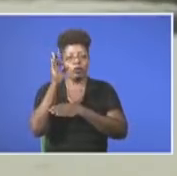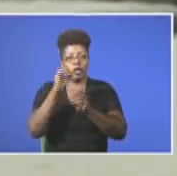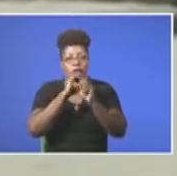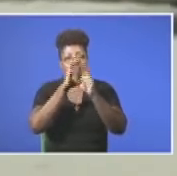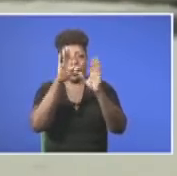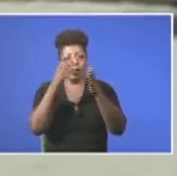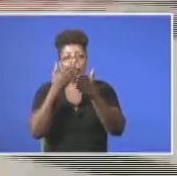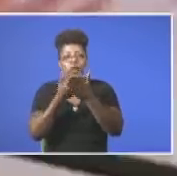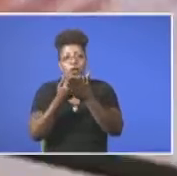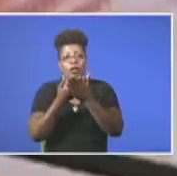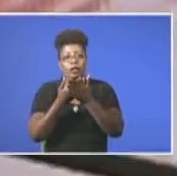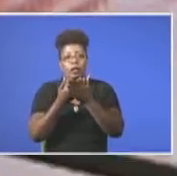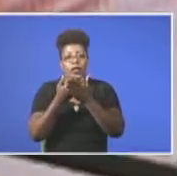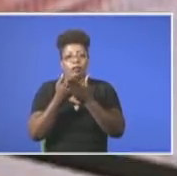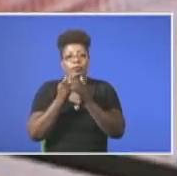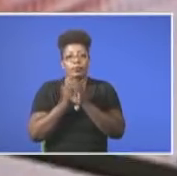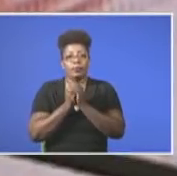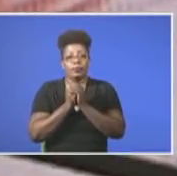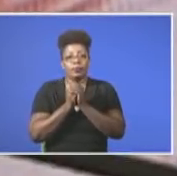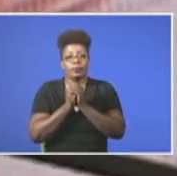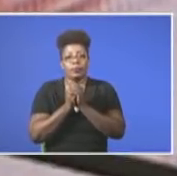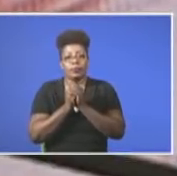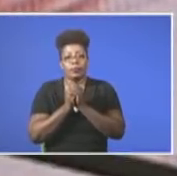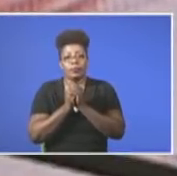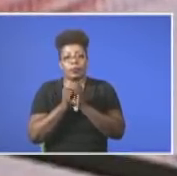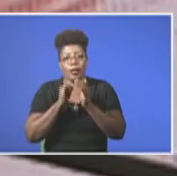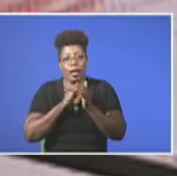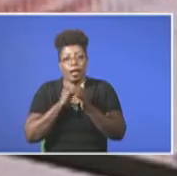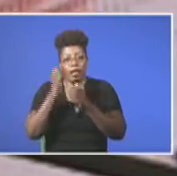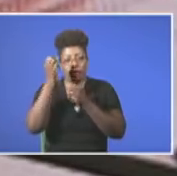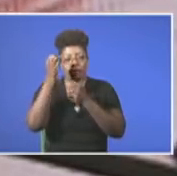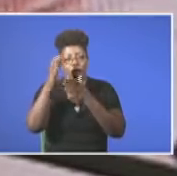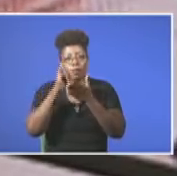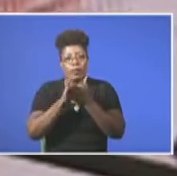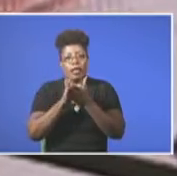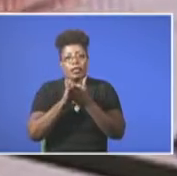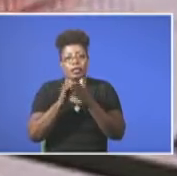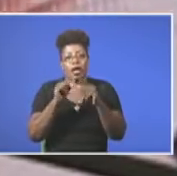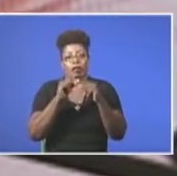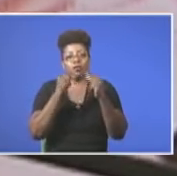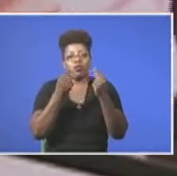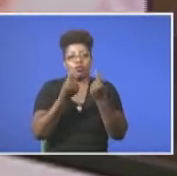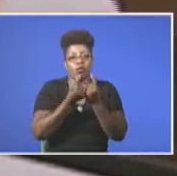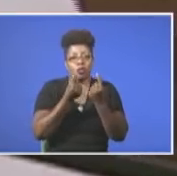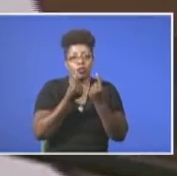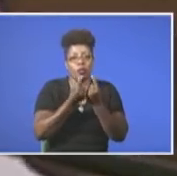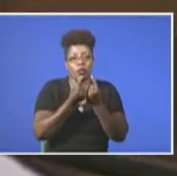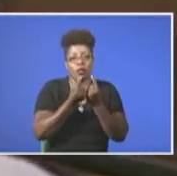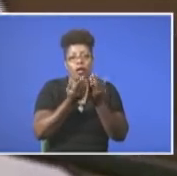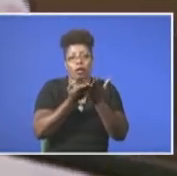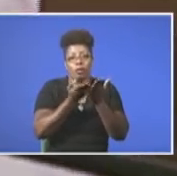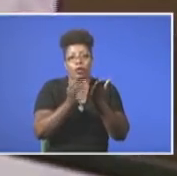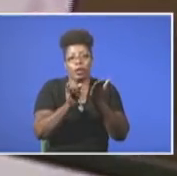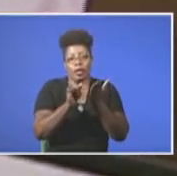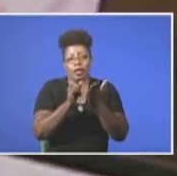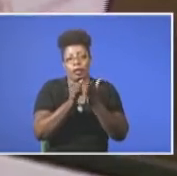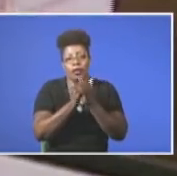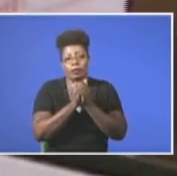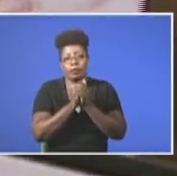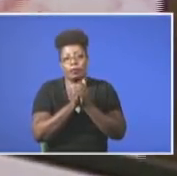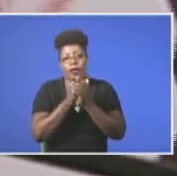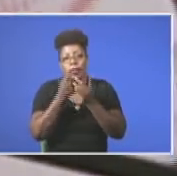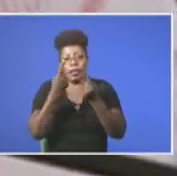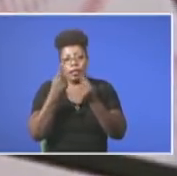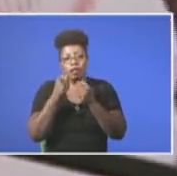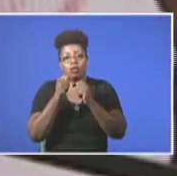the resort. I've been informed that there are a lot of group bookings that individuals are